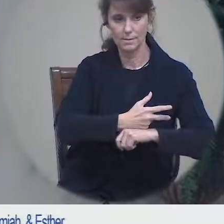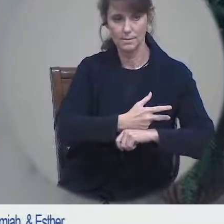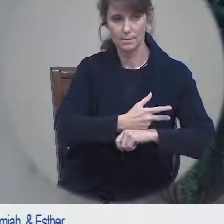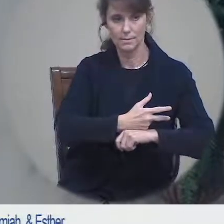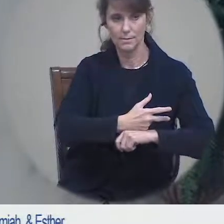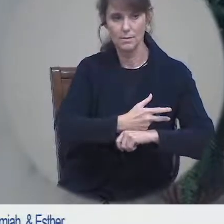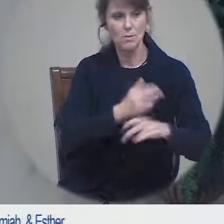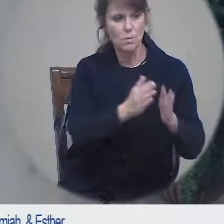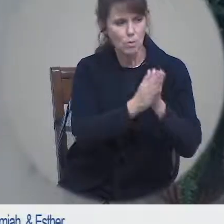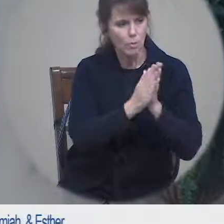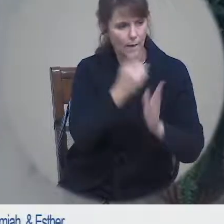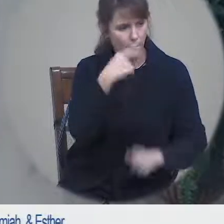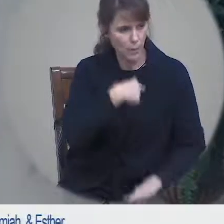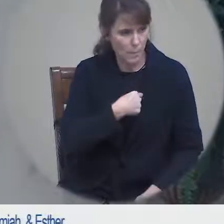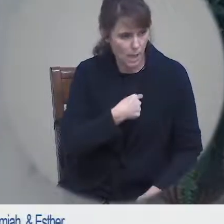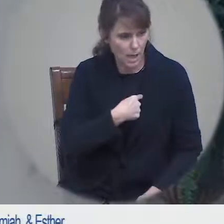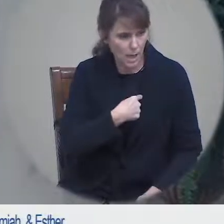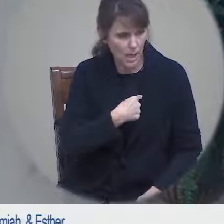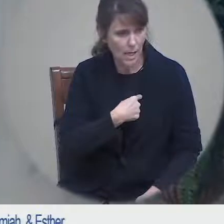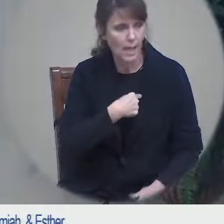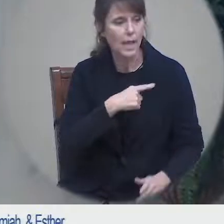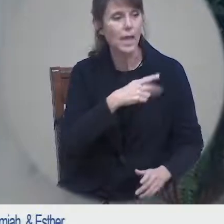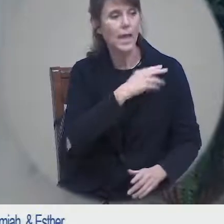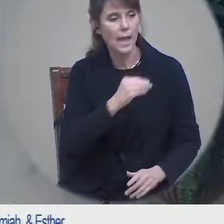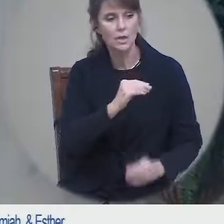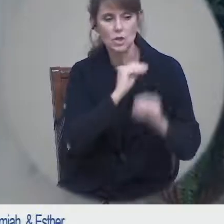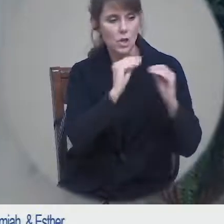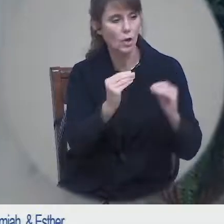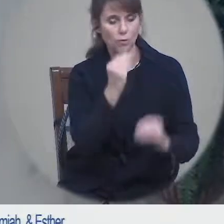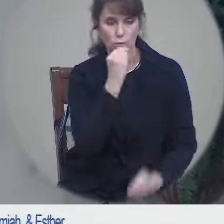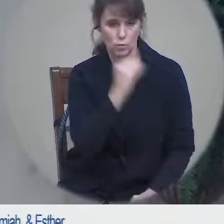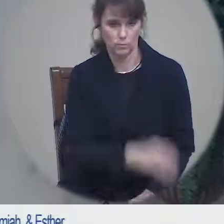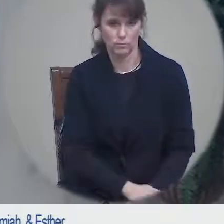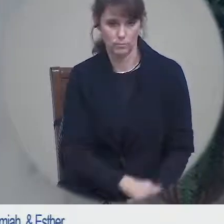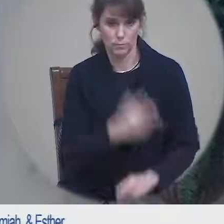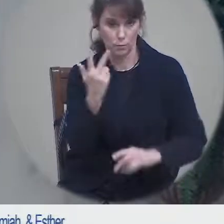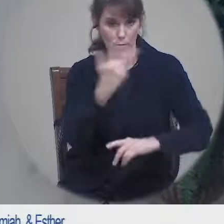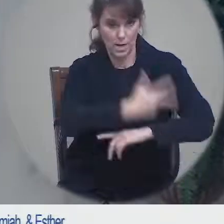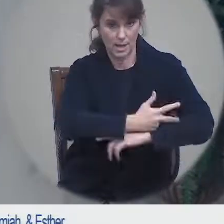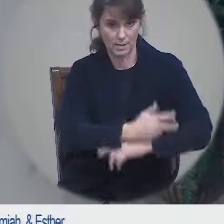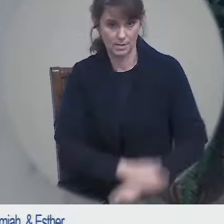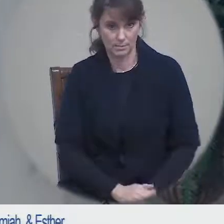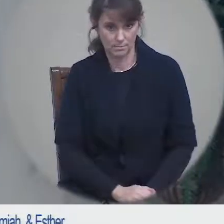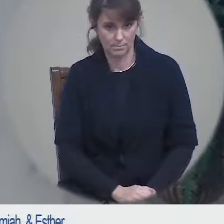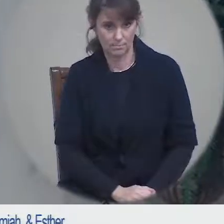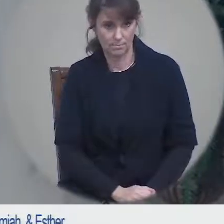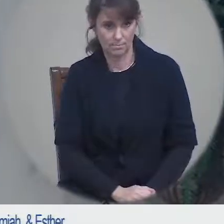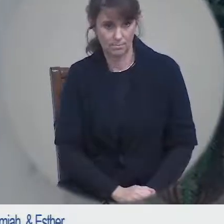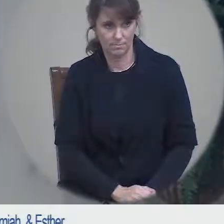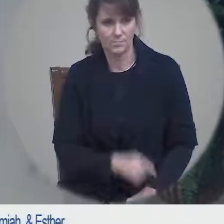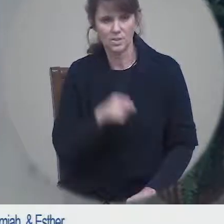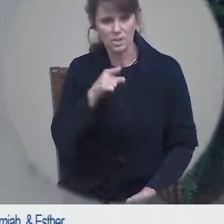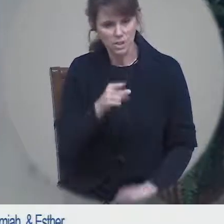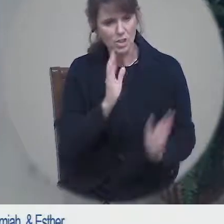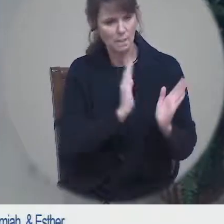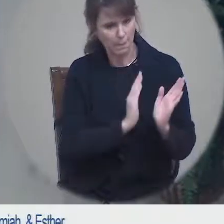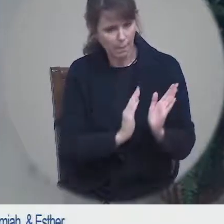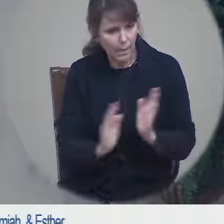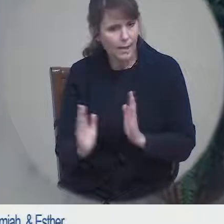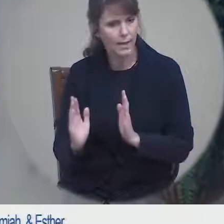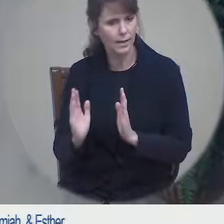didn't tell him at the first banquet. But I wonder if she maybe